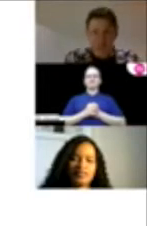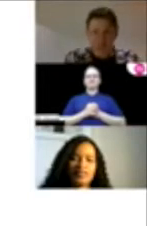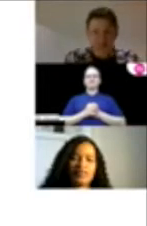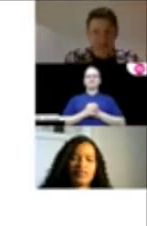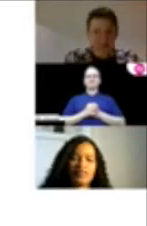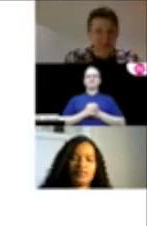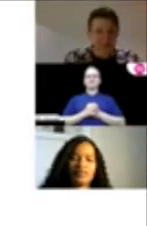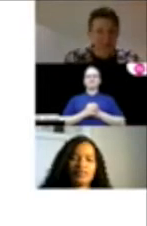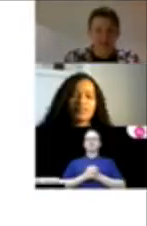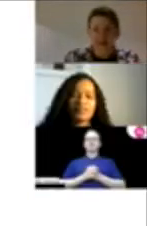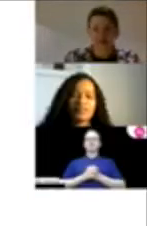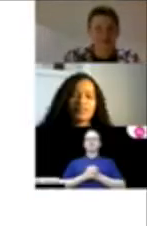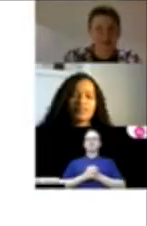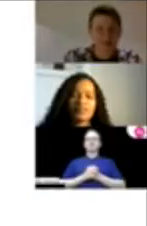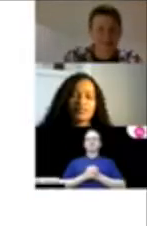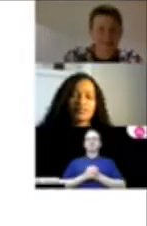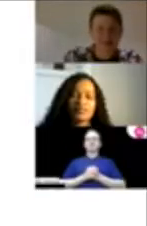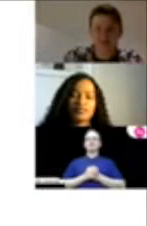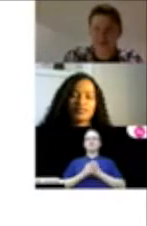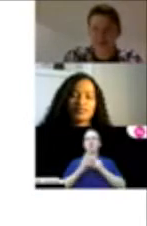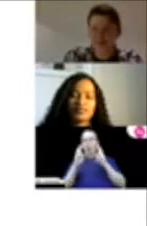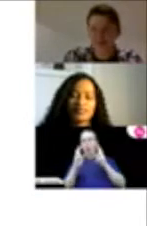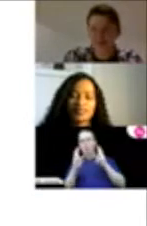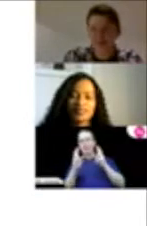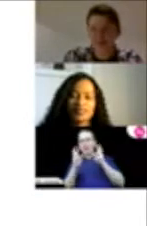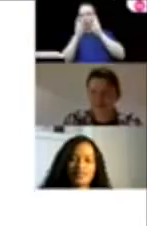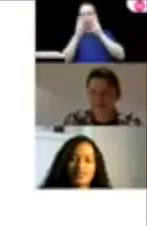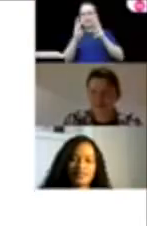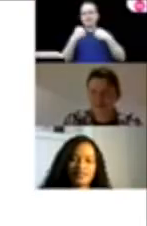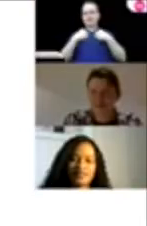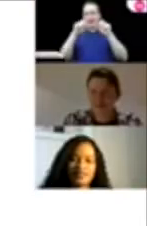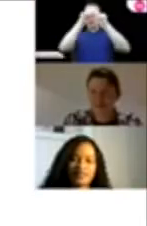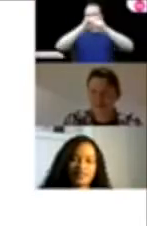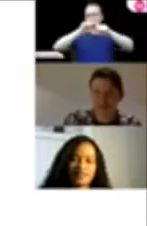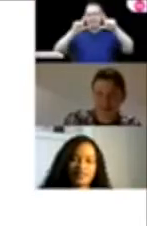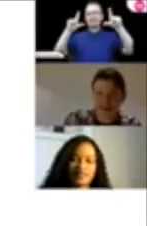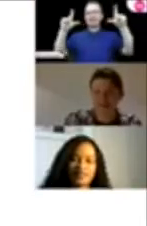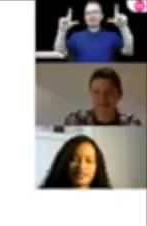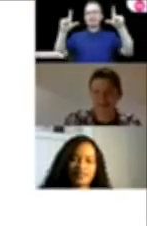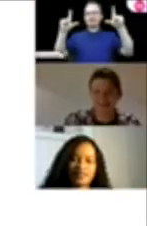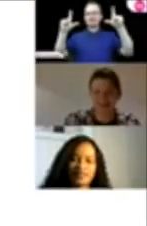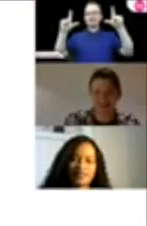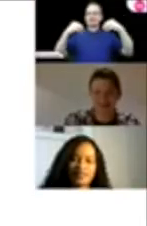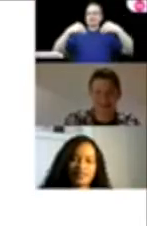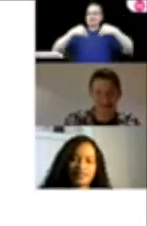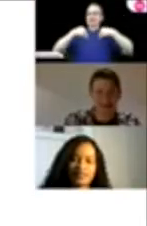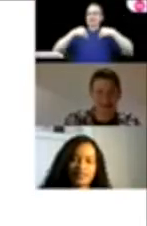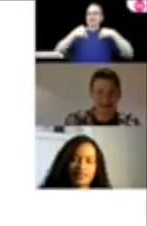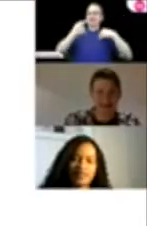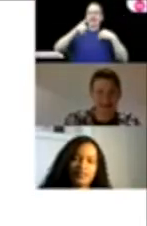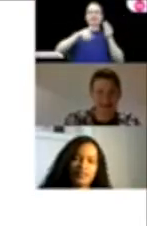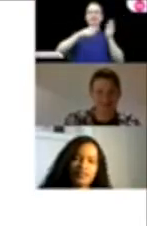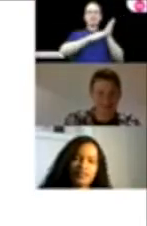So hopefully now you should be able to see my screen, me and Maggie.